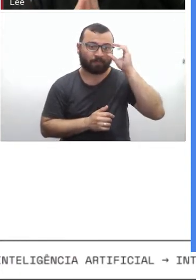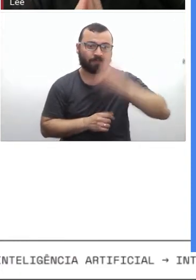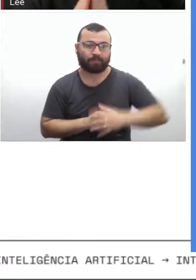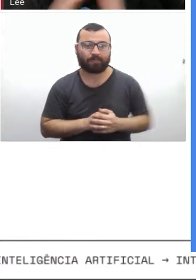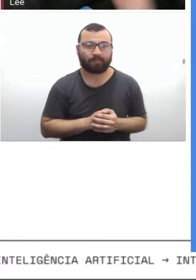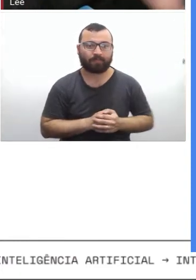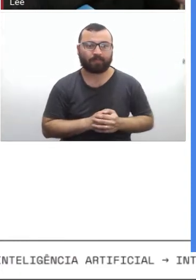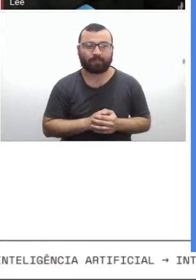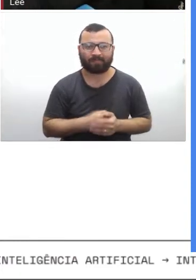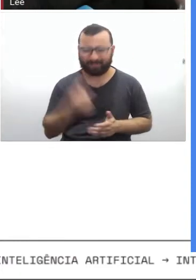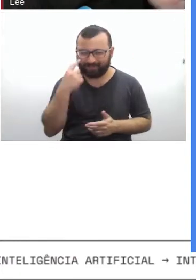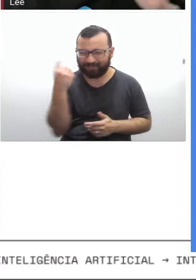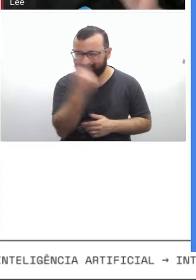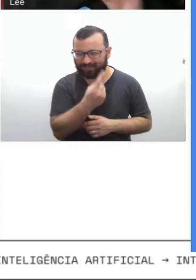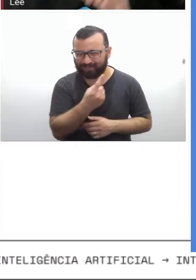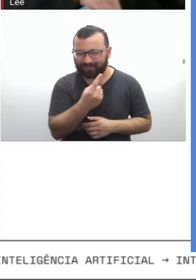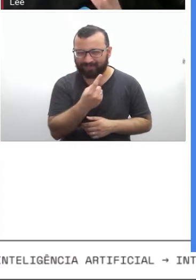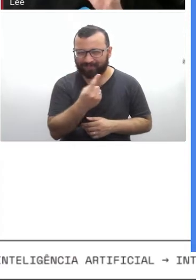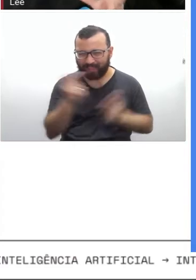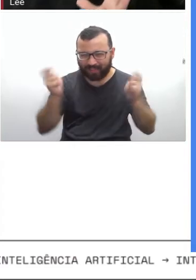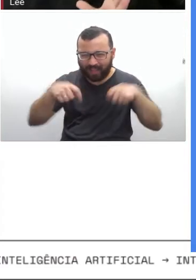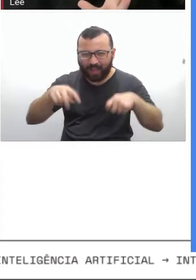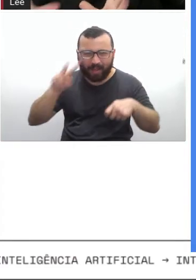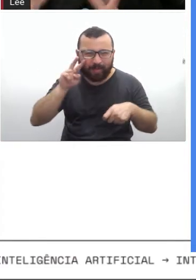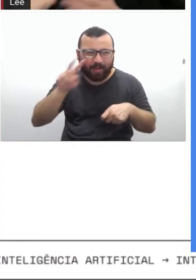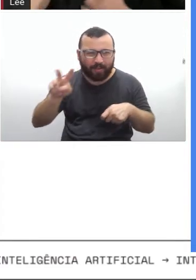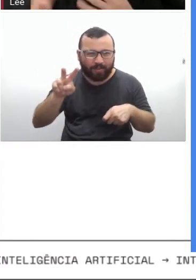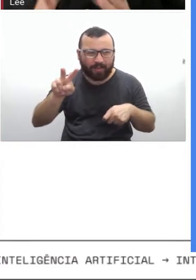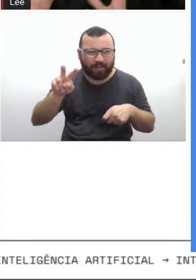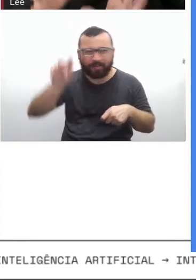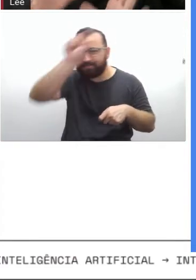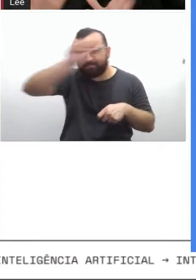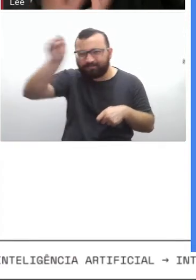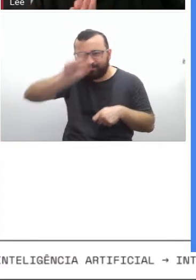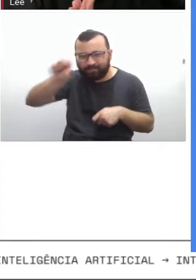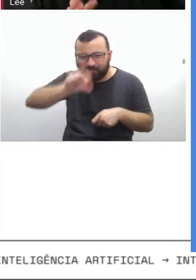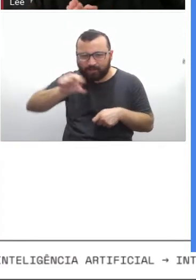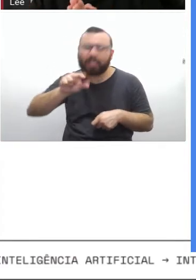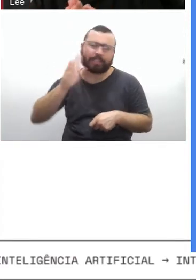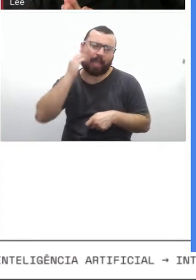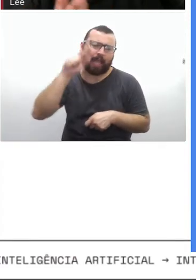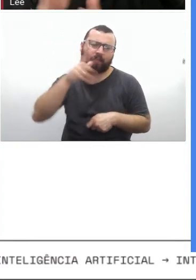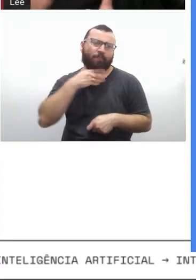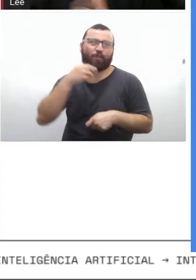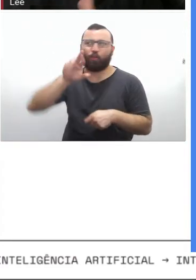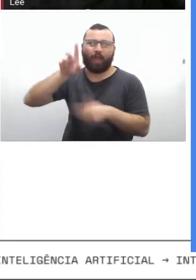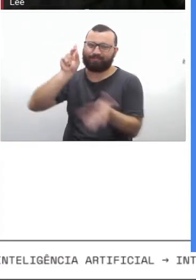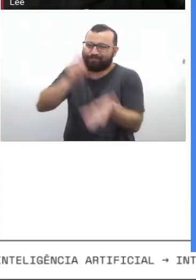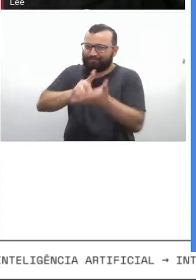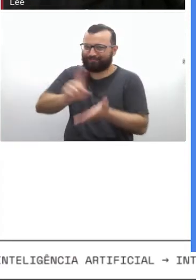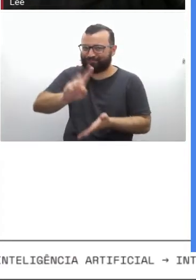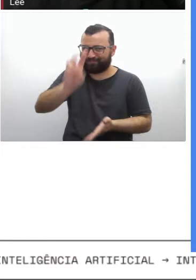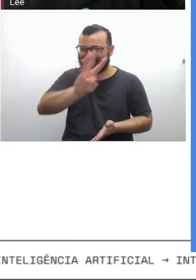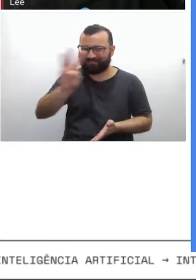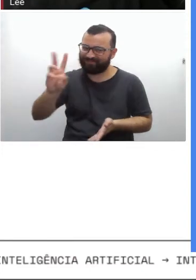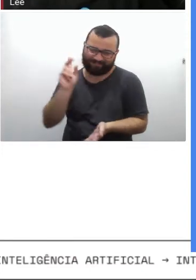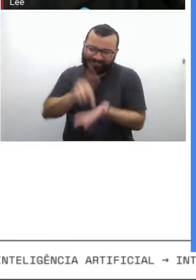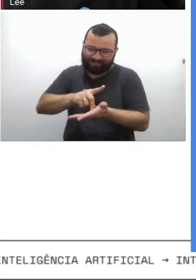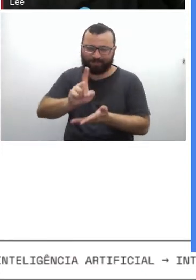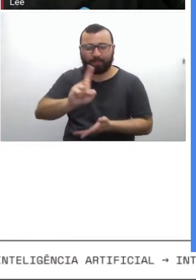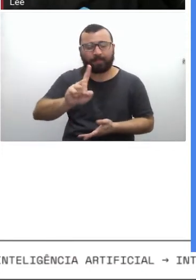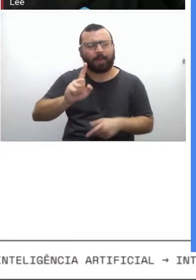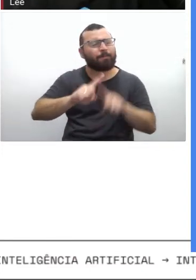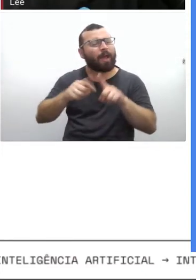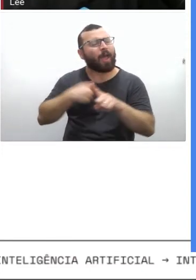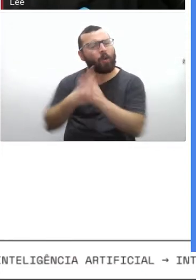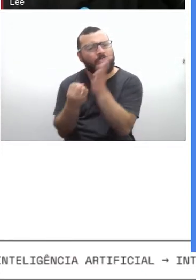so here you see a banking portal that I created. It's a fake banking portal. Obviously, it's not a real website. But I